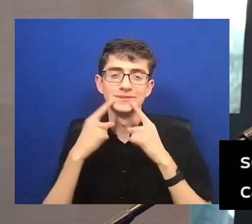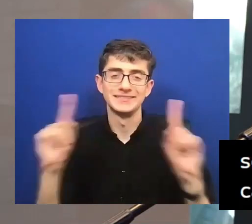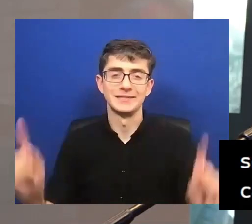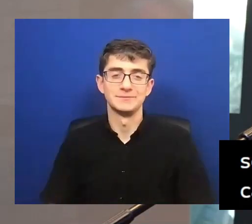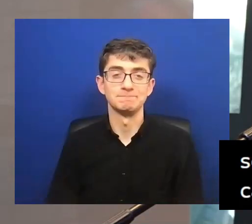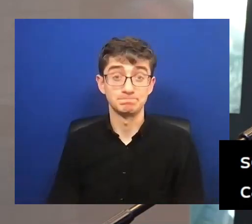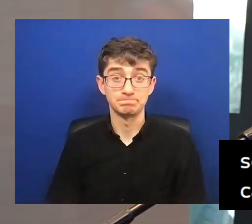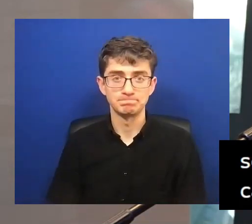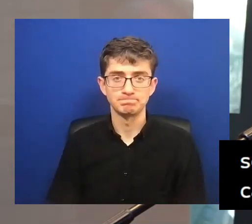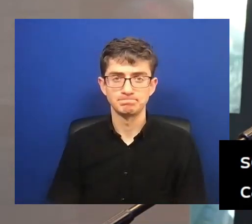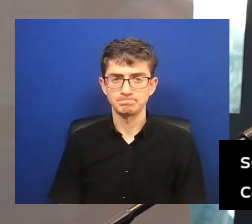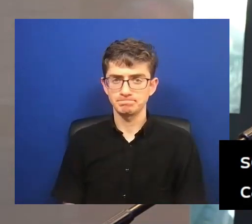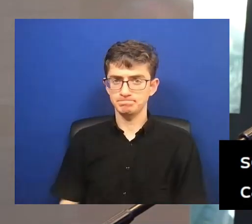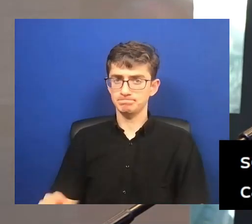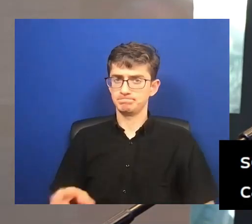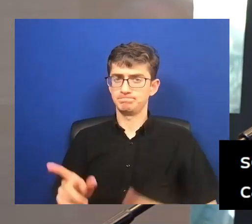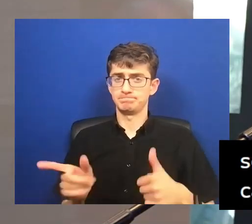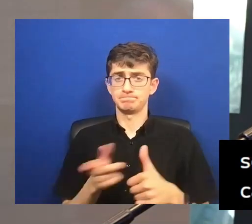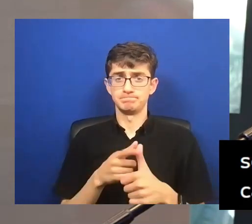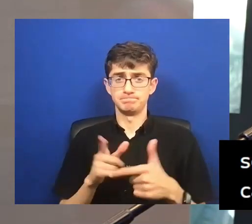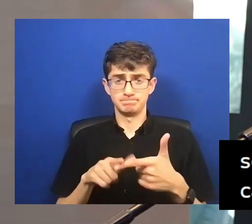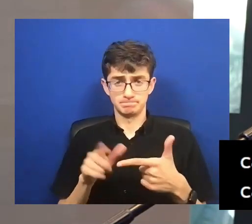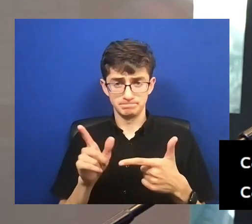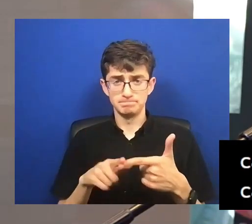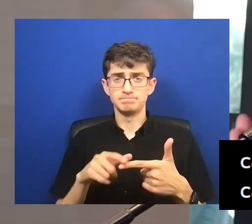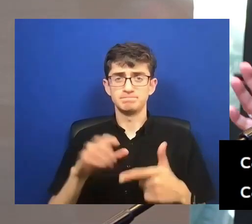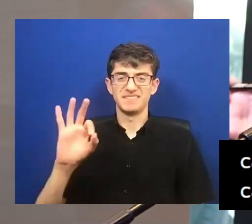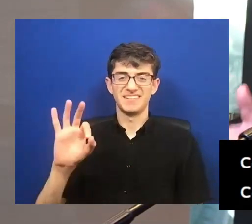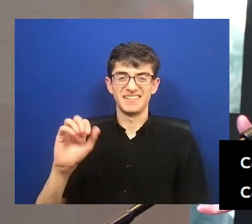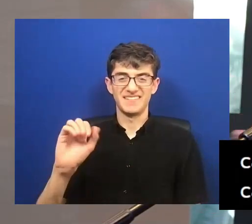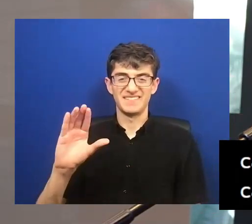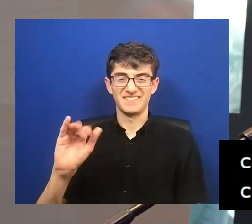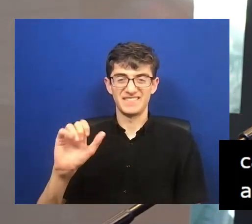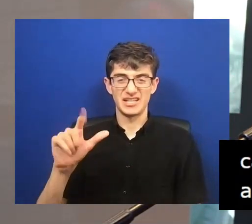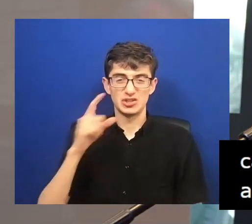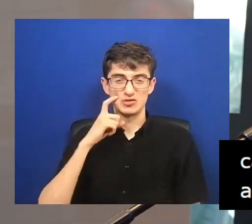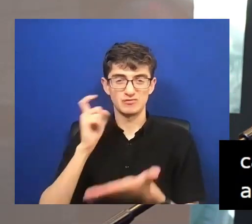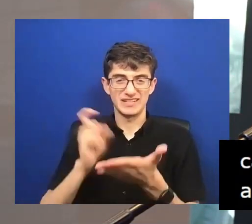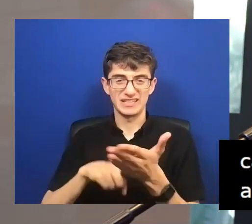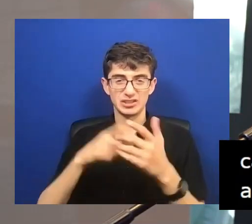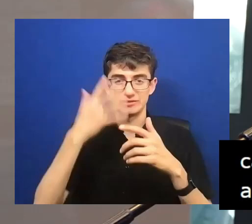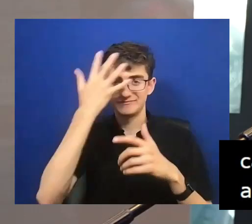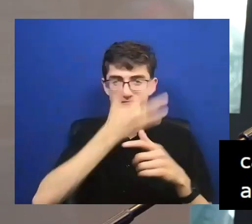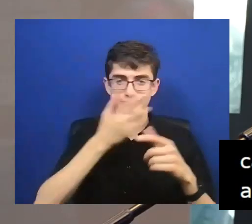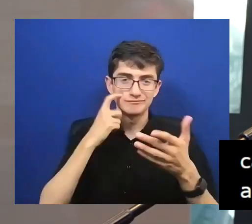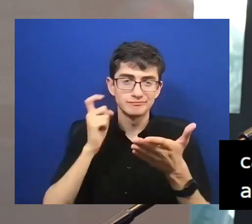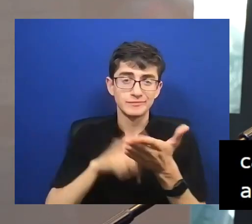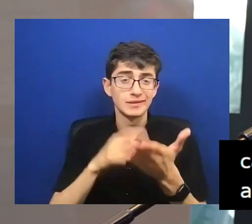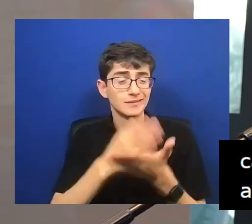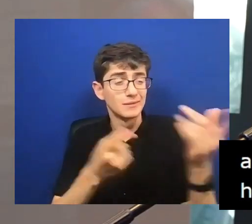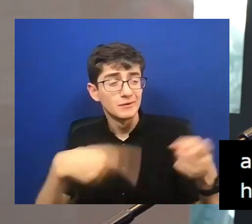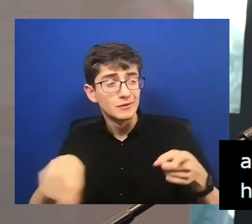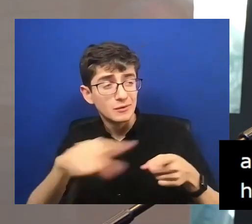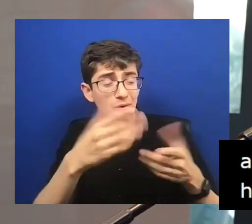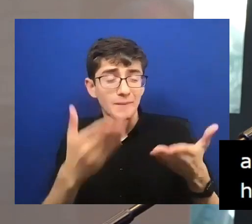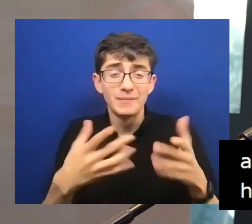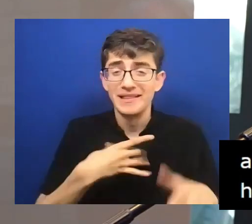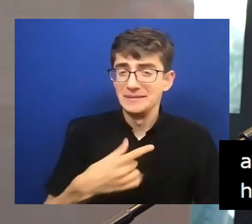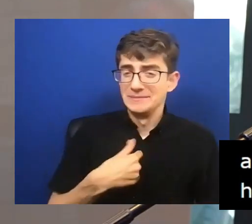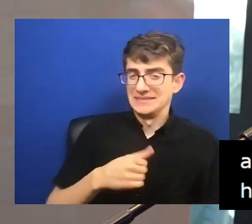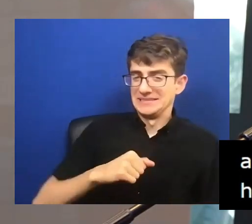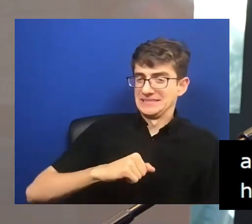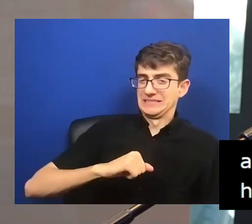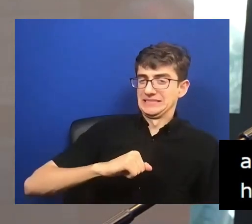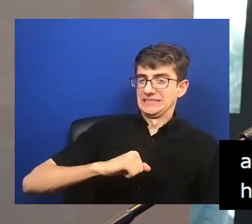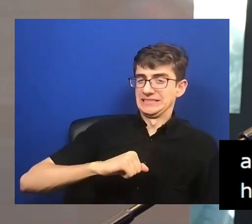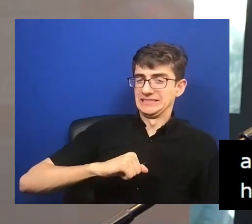facial recognition. I'm not a big fan of facial recognition. Maybe there are people in the room who are. But the low-income